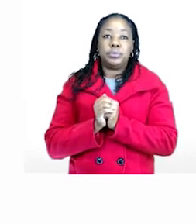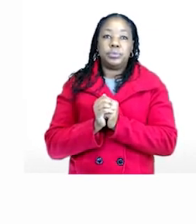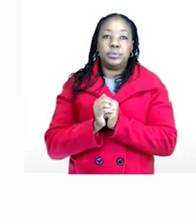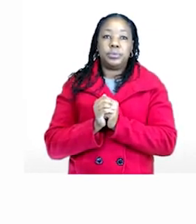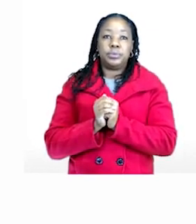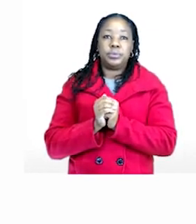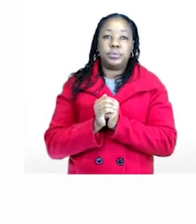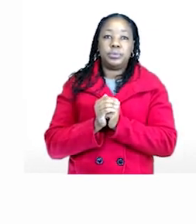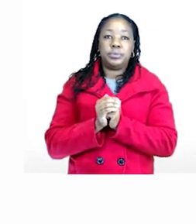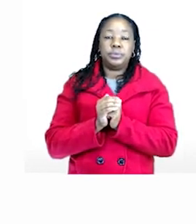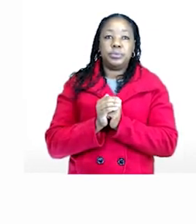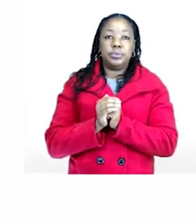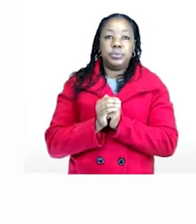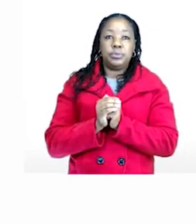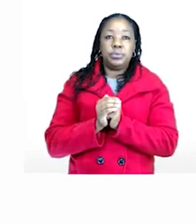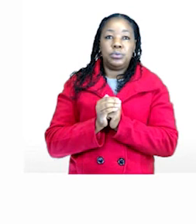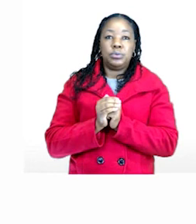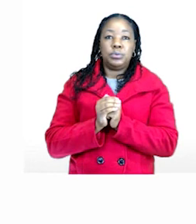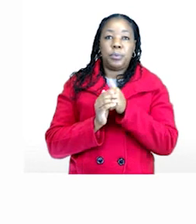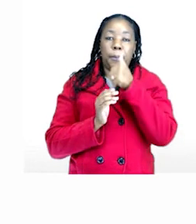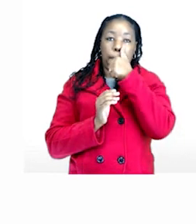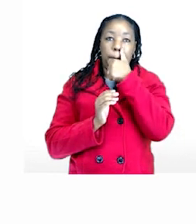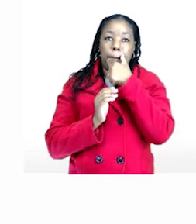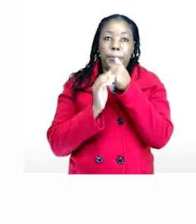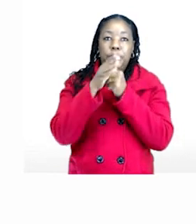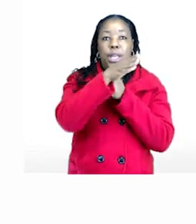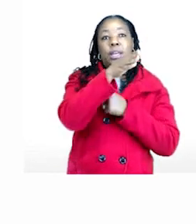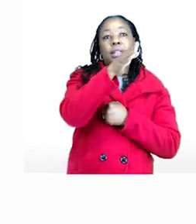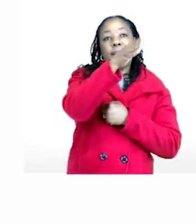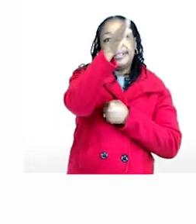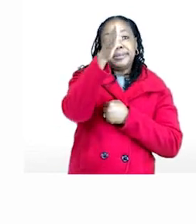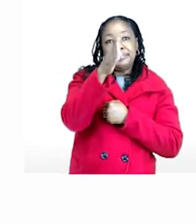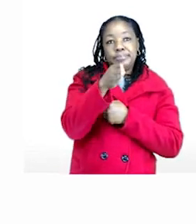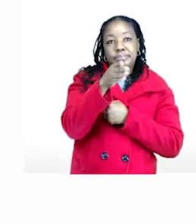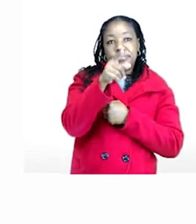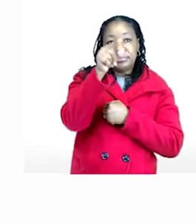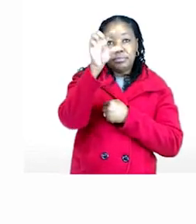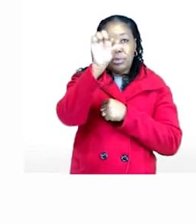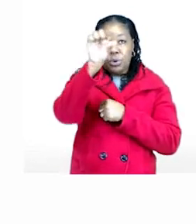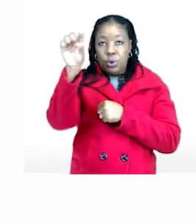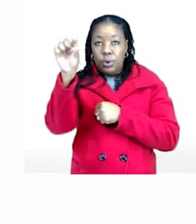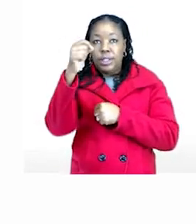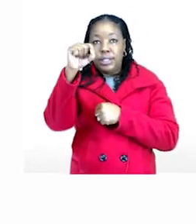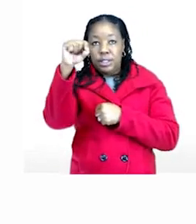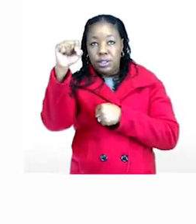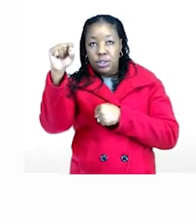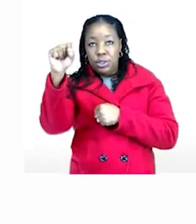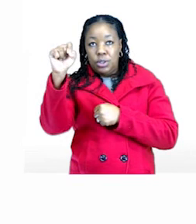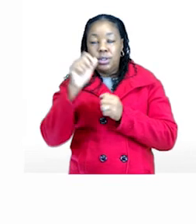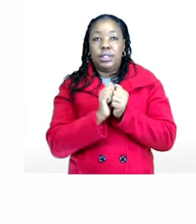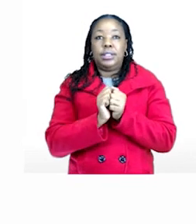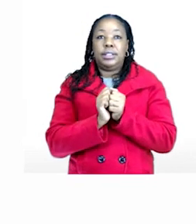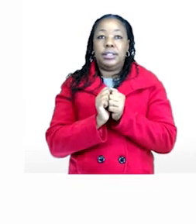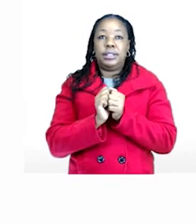2. And as you write your number 2, remember the 2 has to touch the